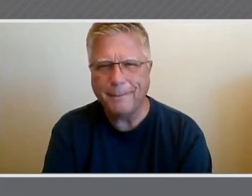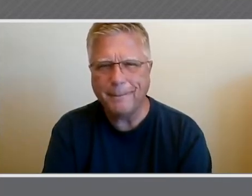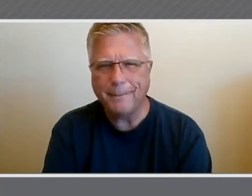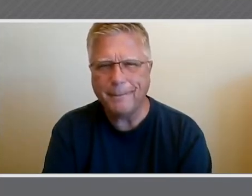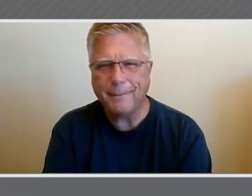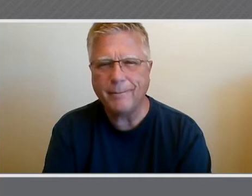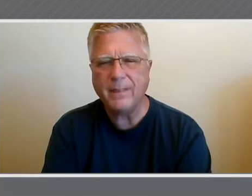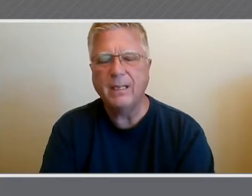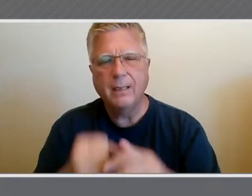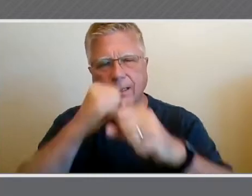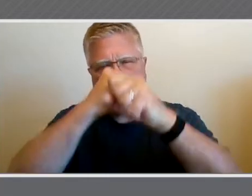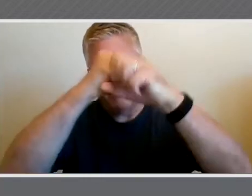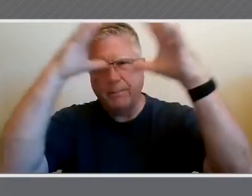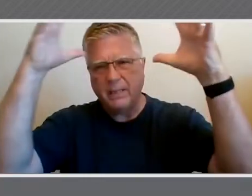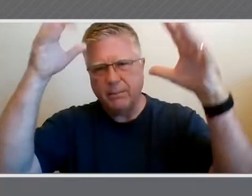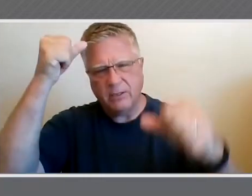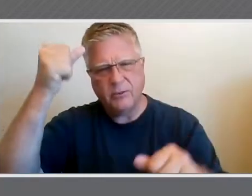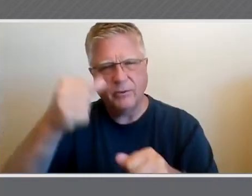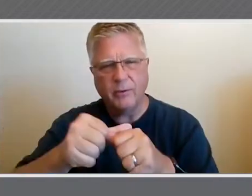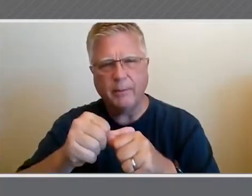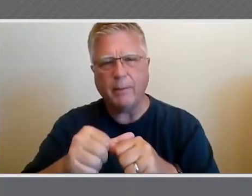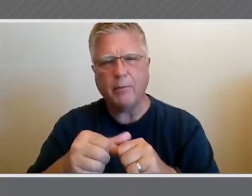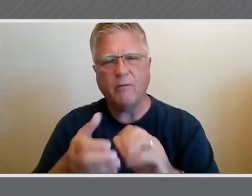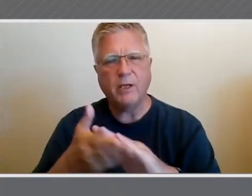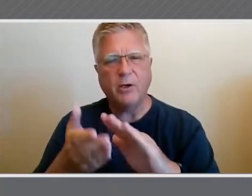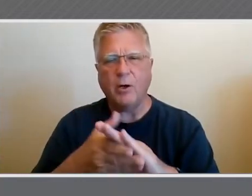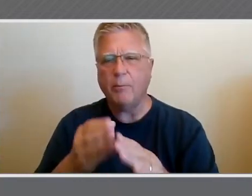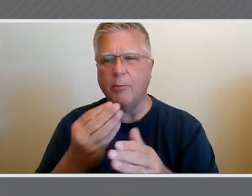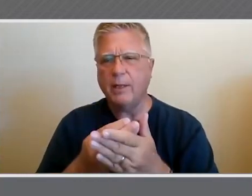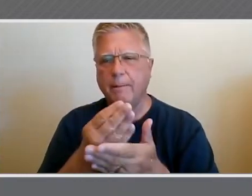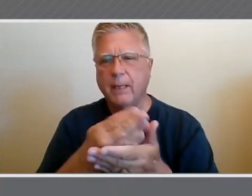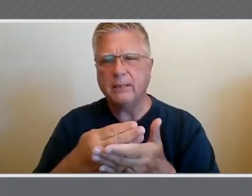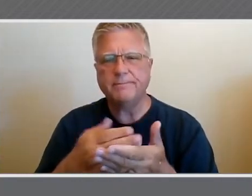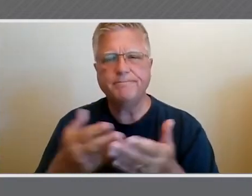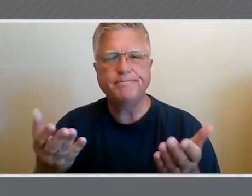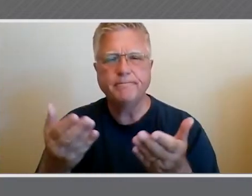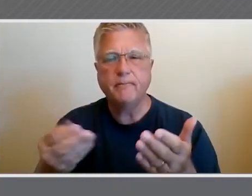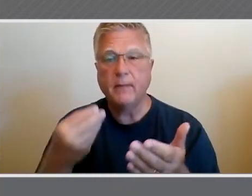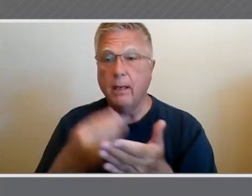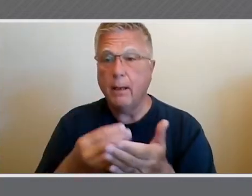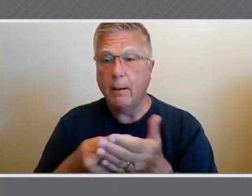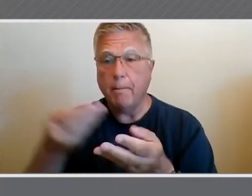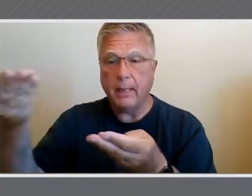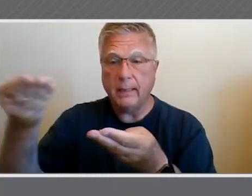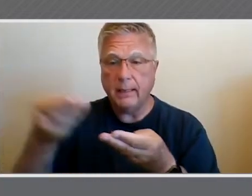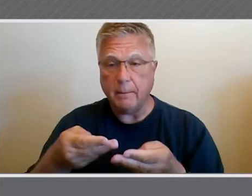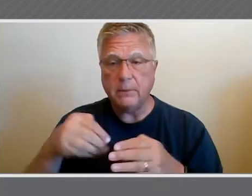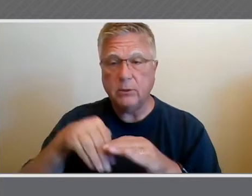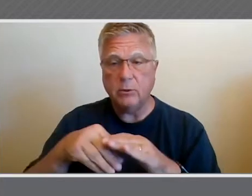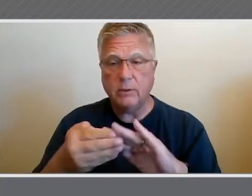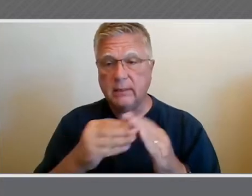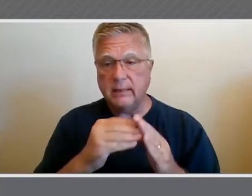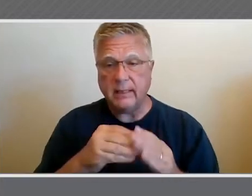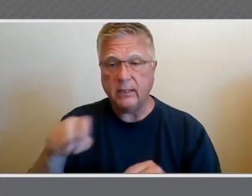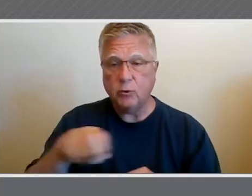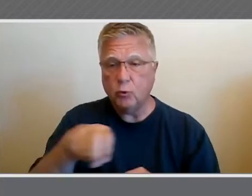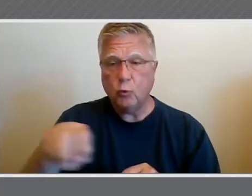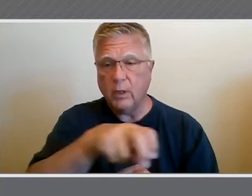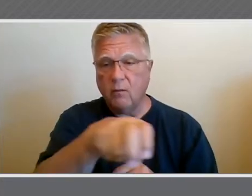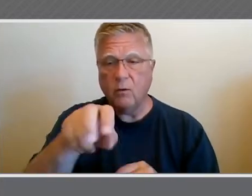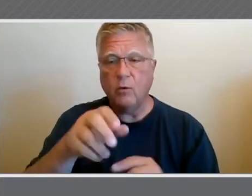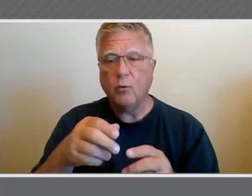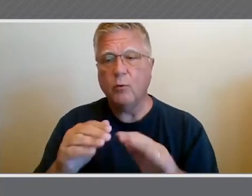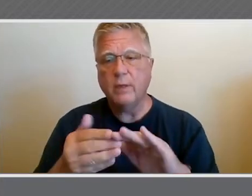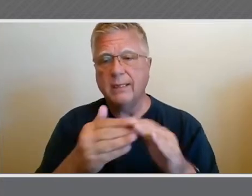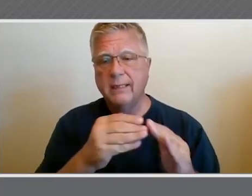So the big picture to remember for the operating budget is that money comes into the city and it routes through the Department of